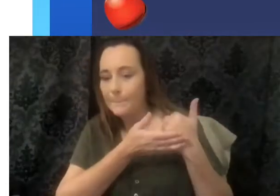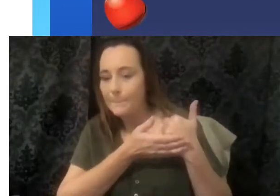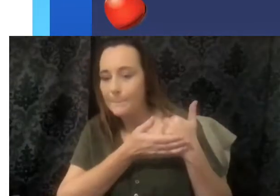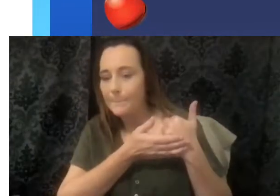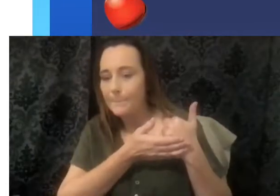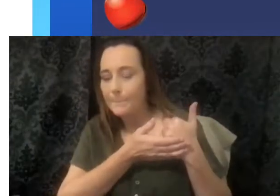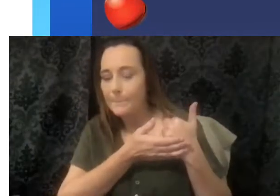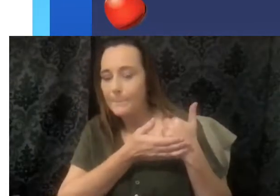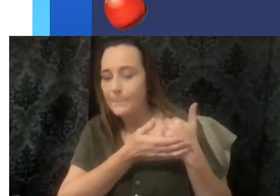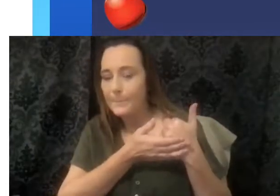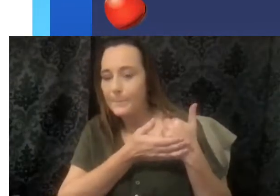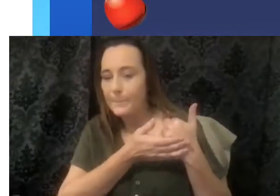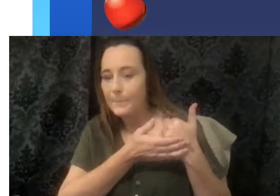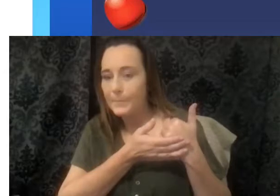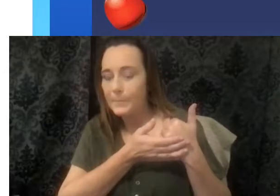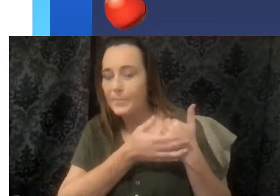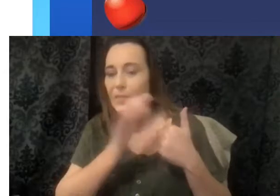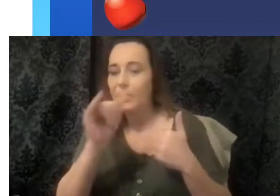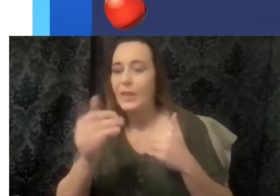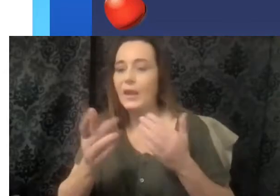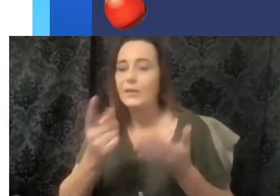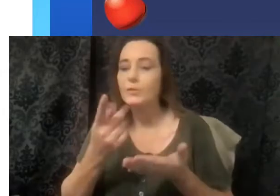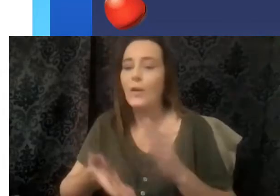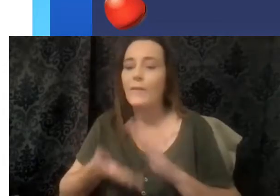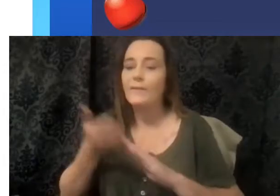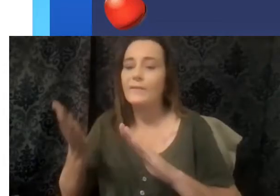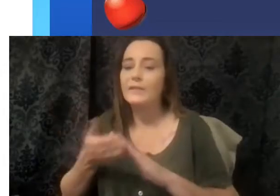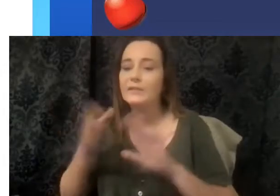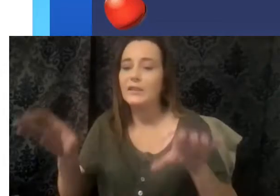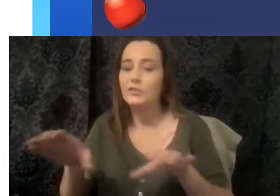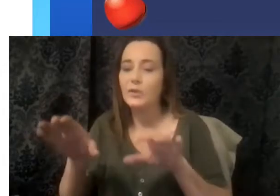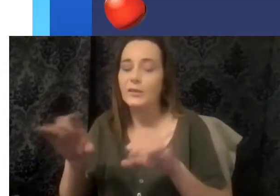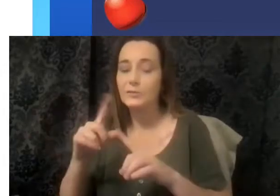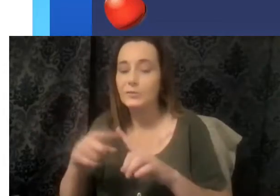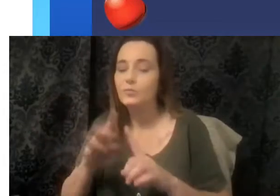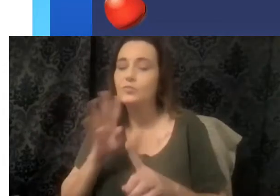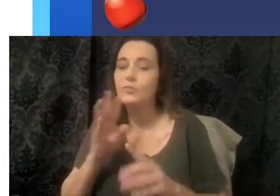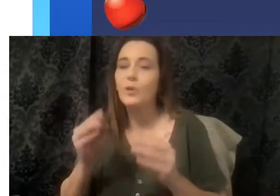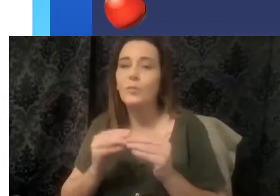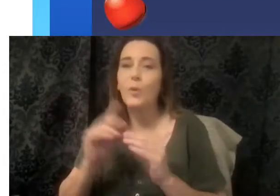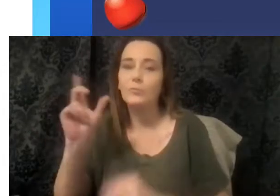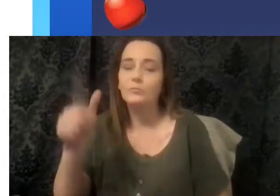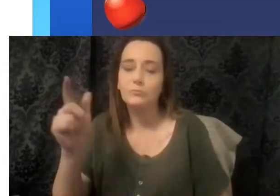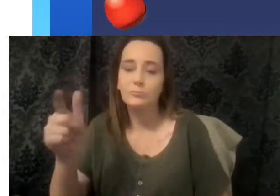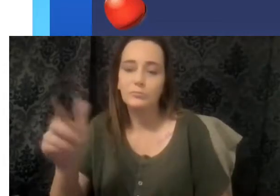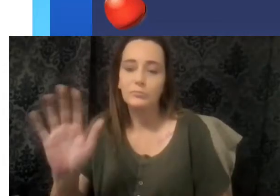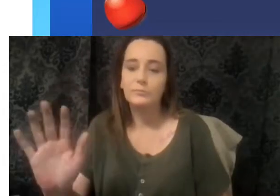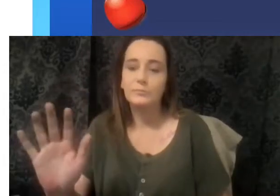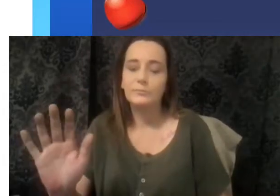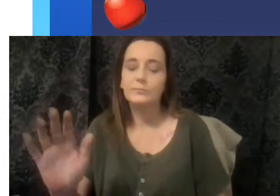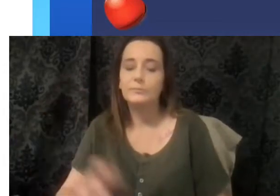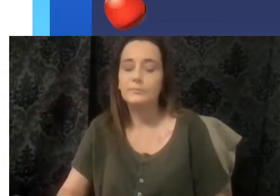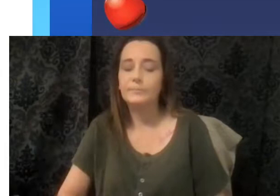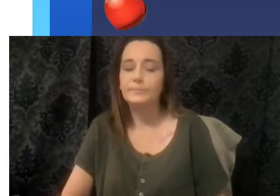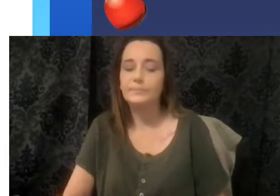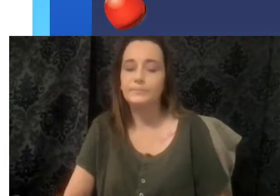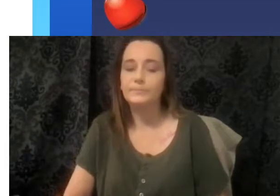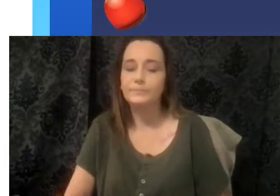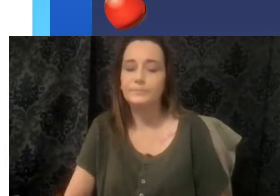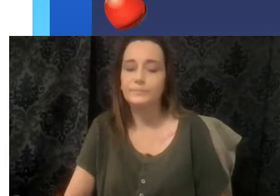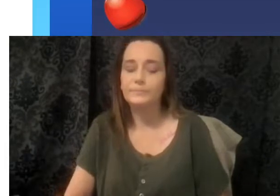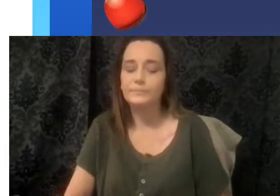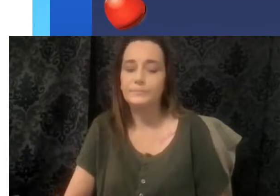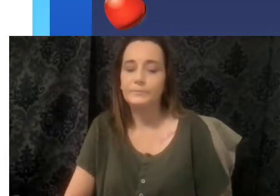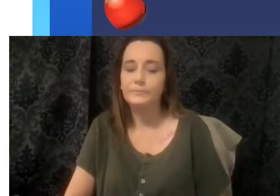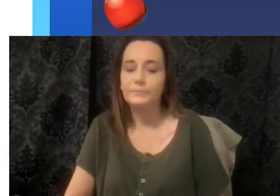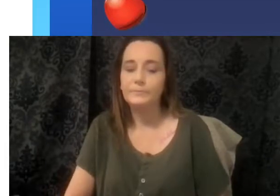a facilitator does, right? And we'll talk more about that. I'm not going there. Anyway, and